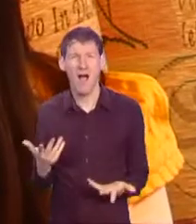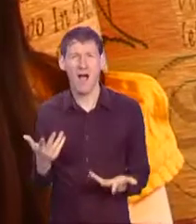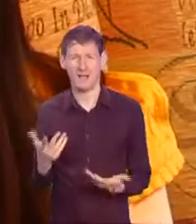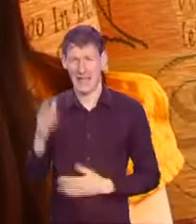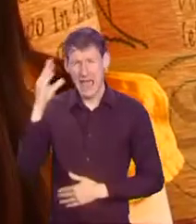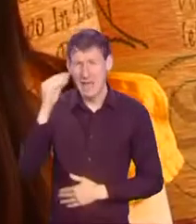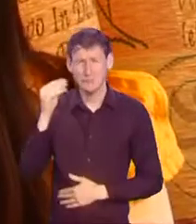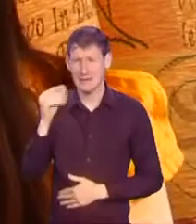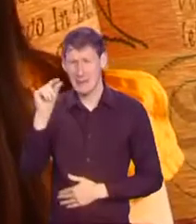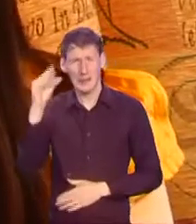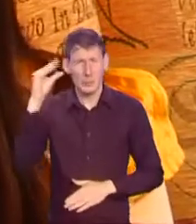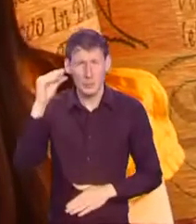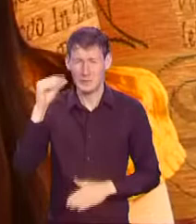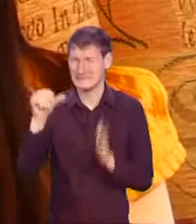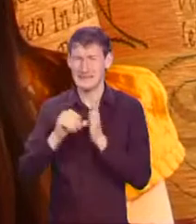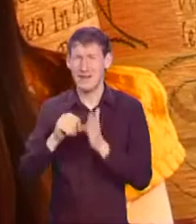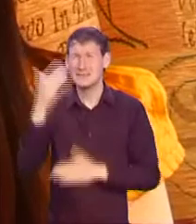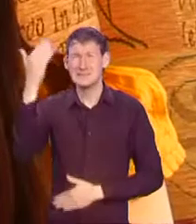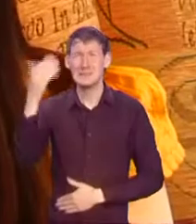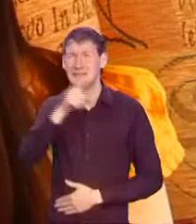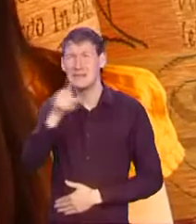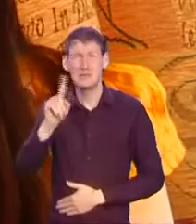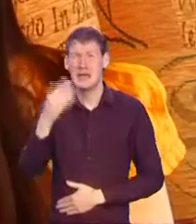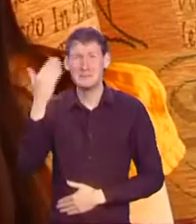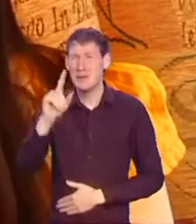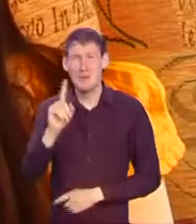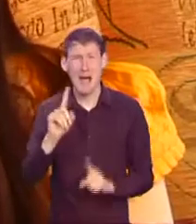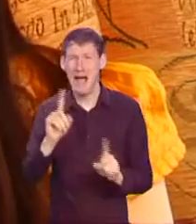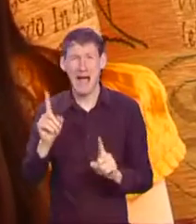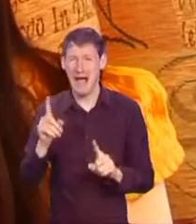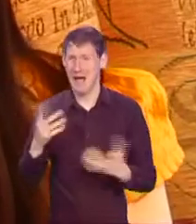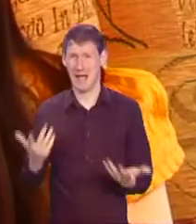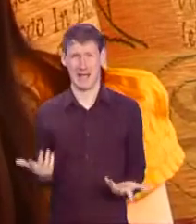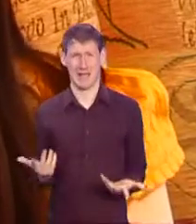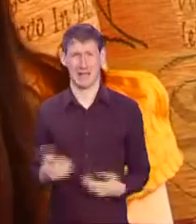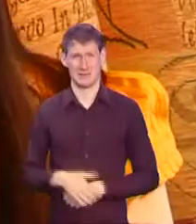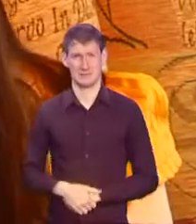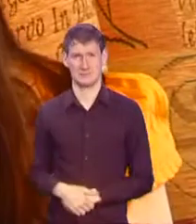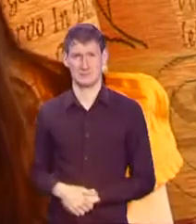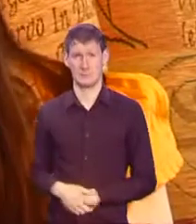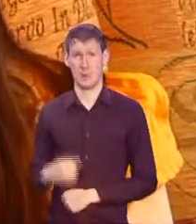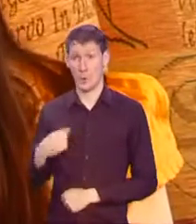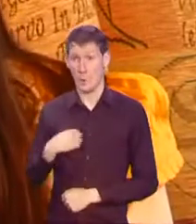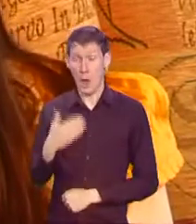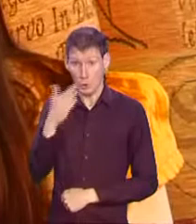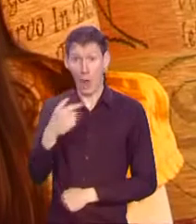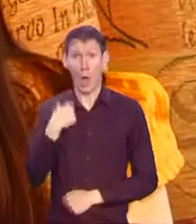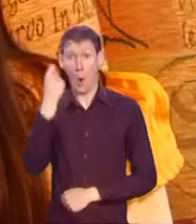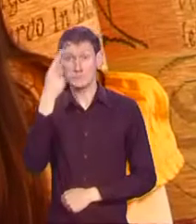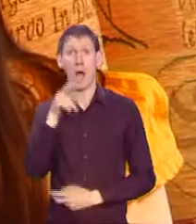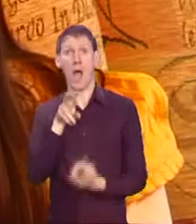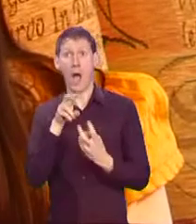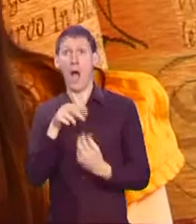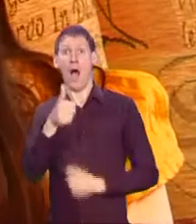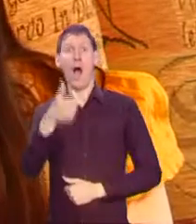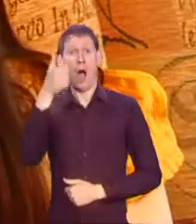slight hearing loss find it difficult understanding speakers in a large room. When I can go and understand what's